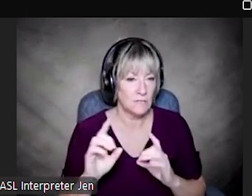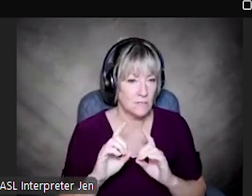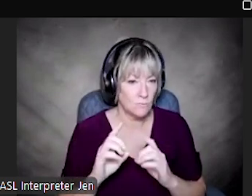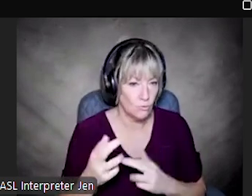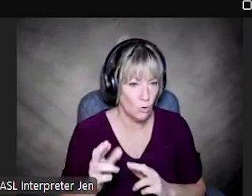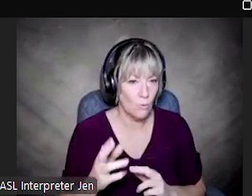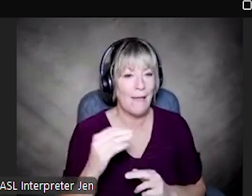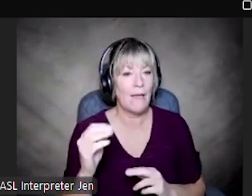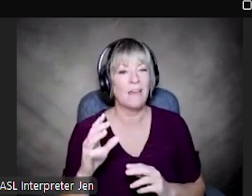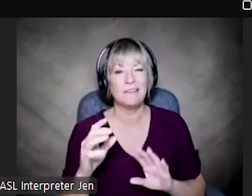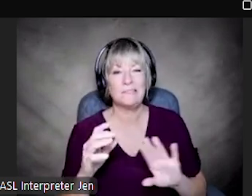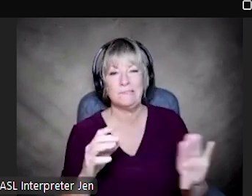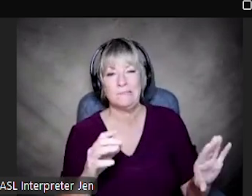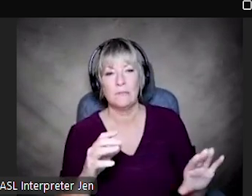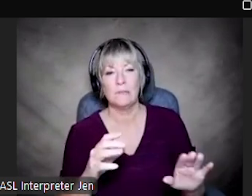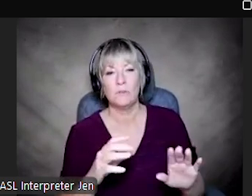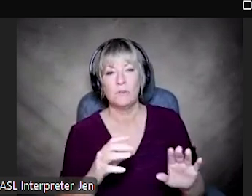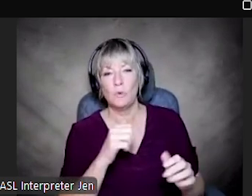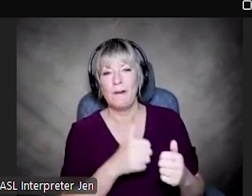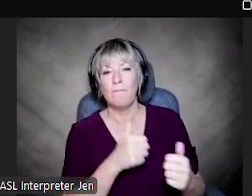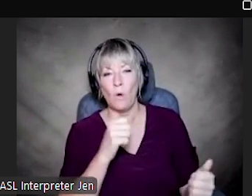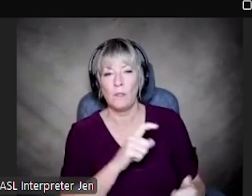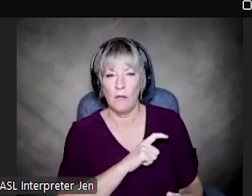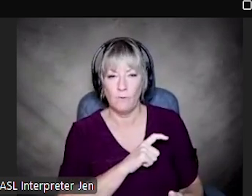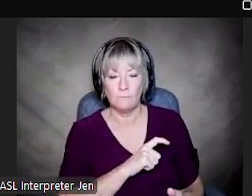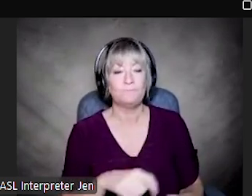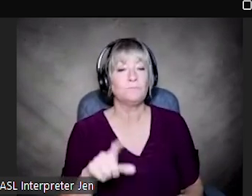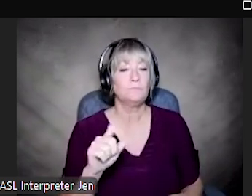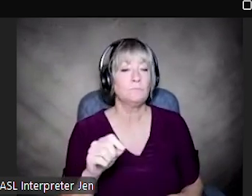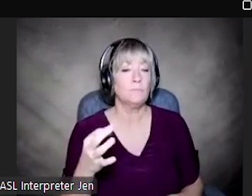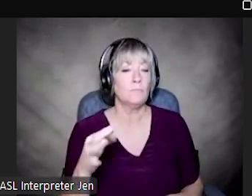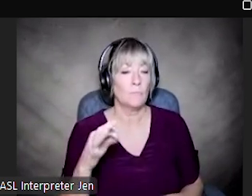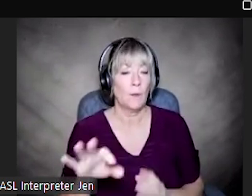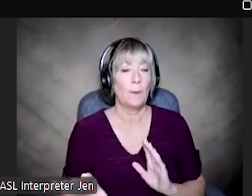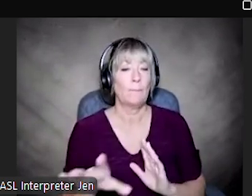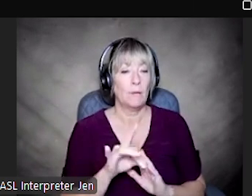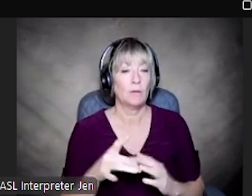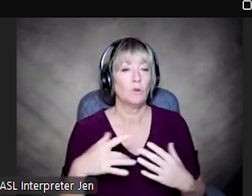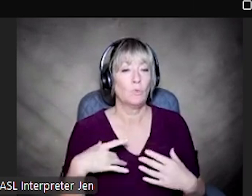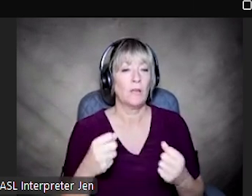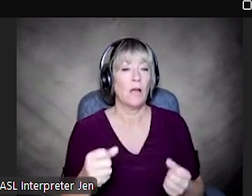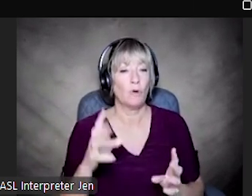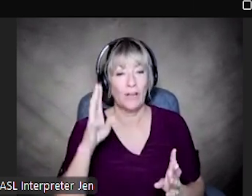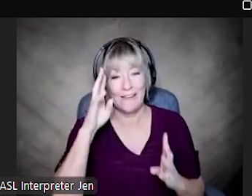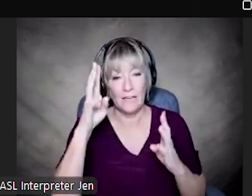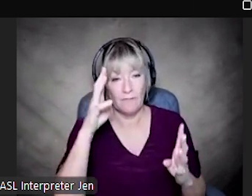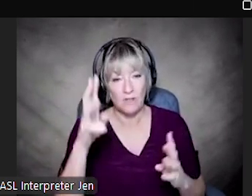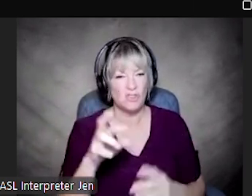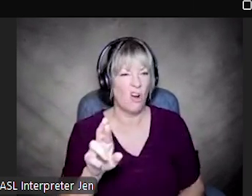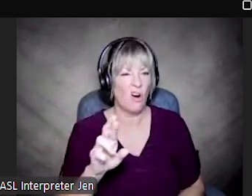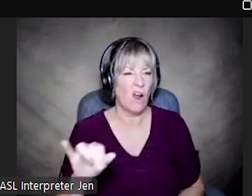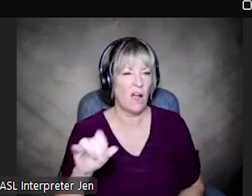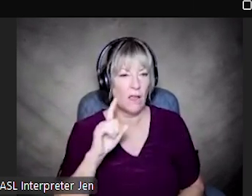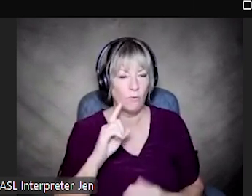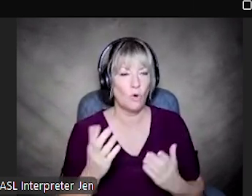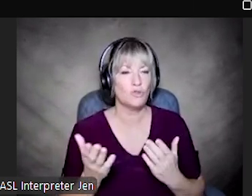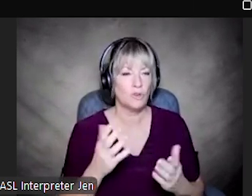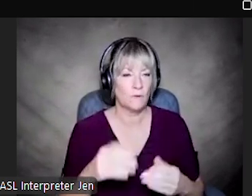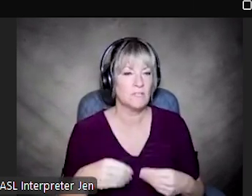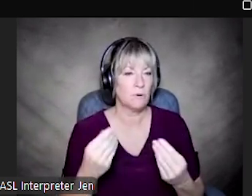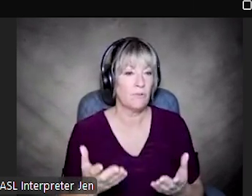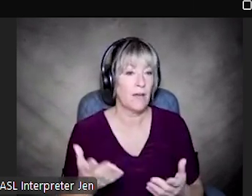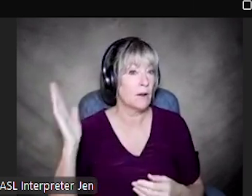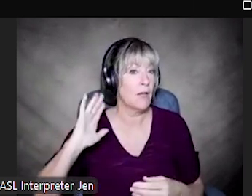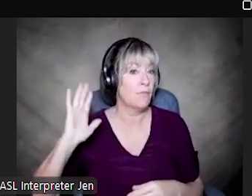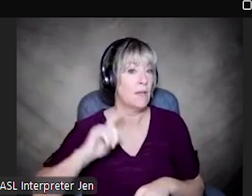a diversion to law enforcement. And so in 2019, we chose Recovery Innovations as our service provider. At the time, we were